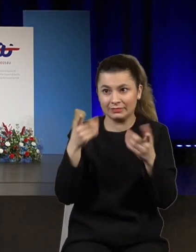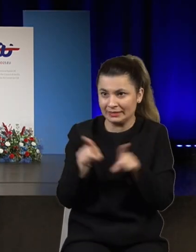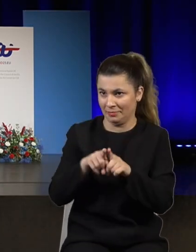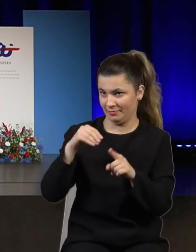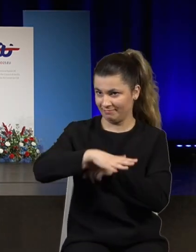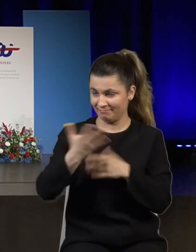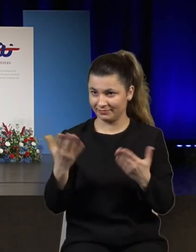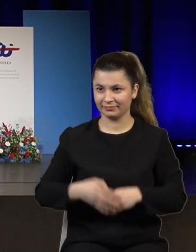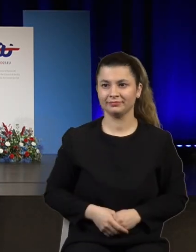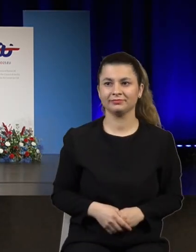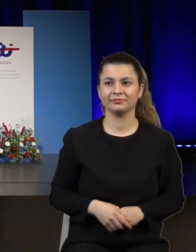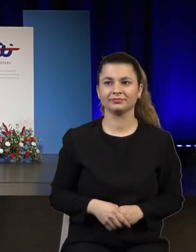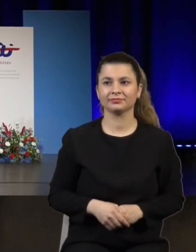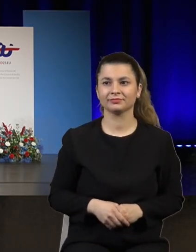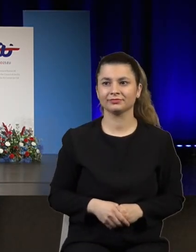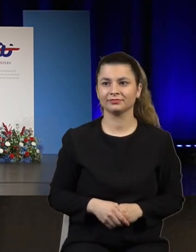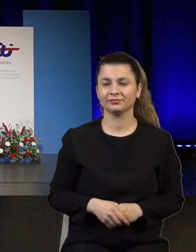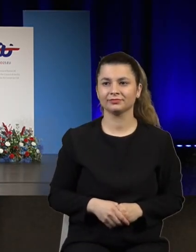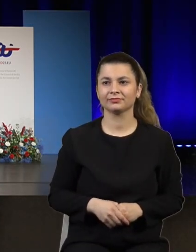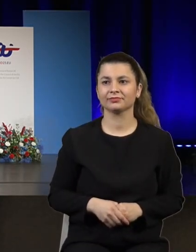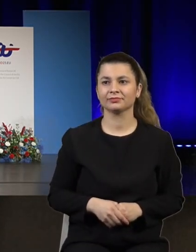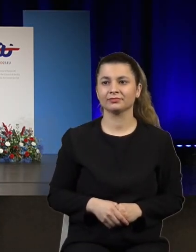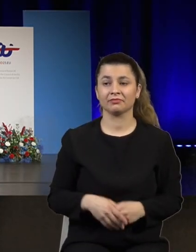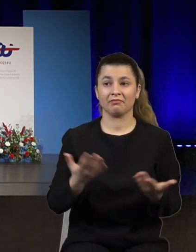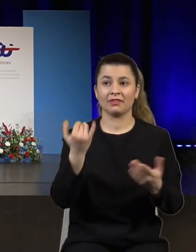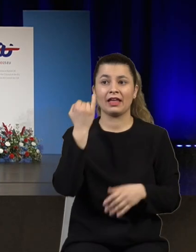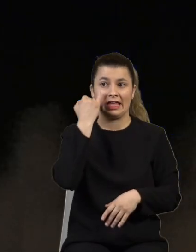having in mind that,